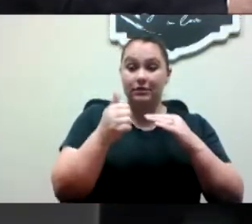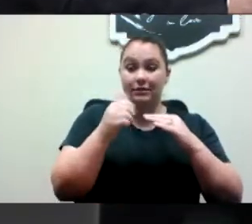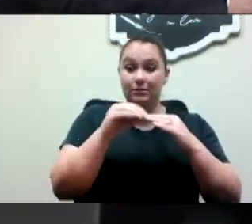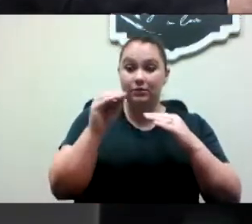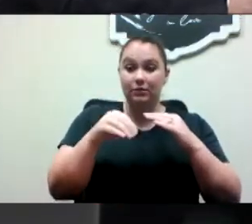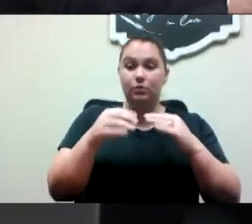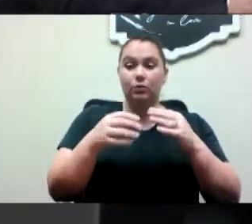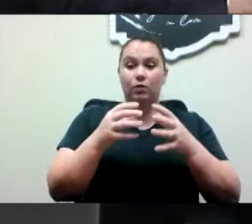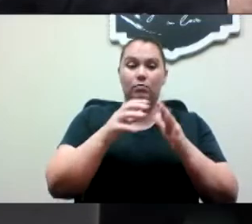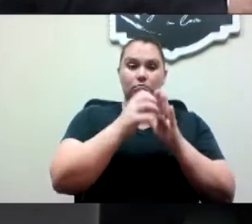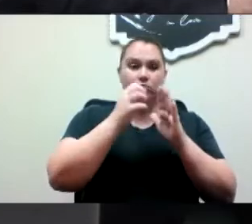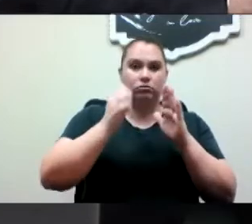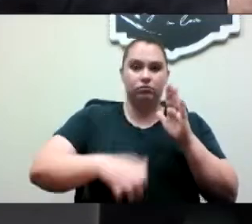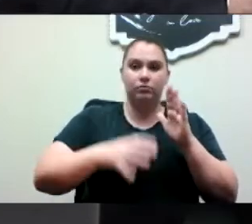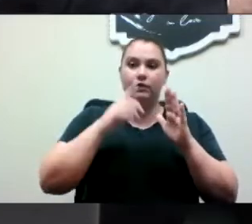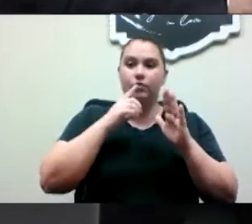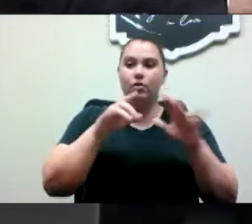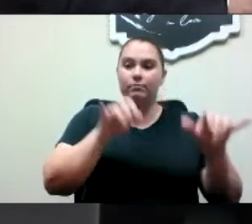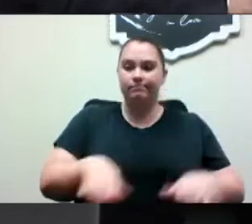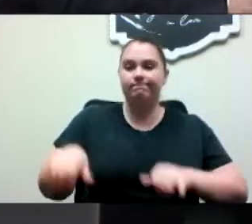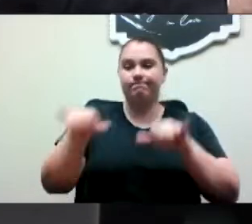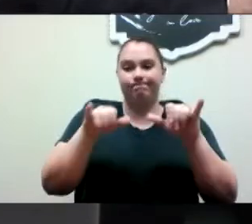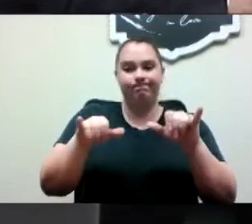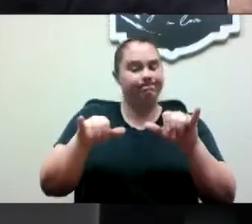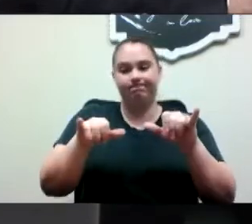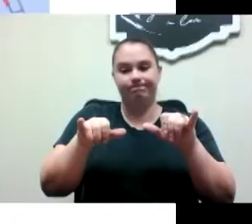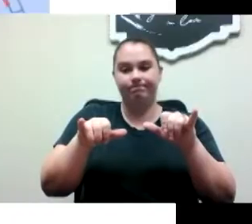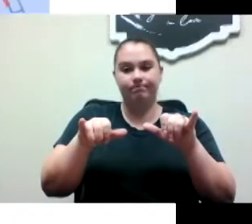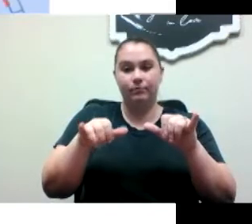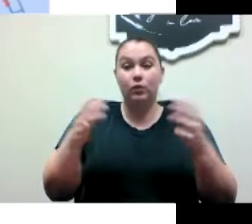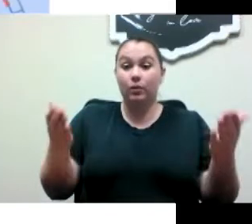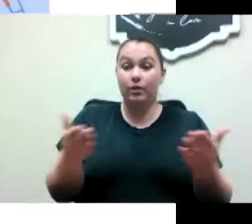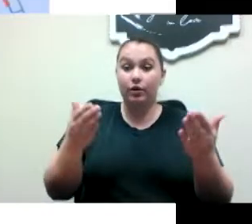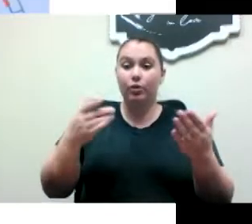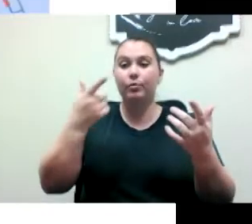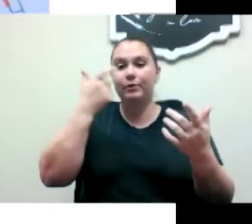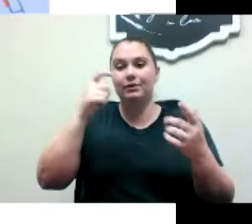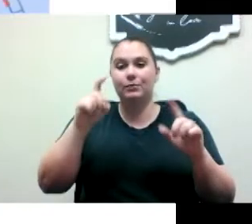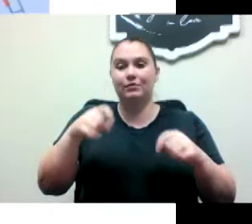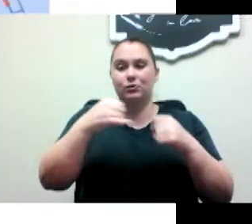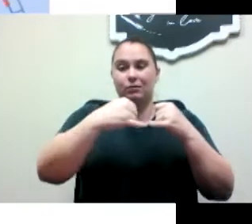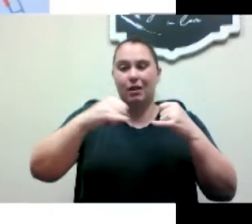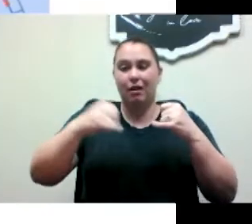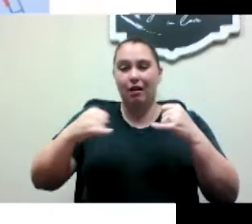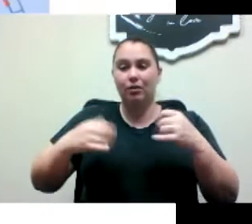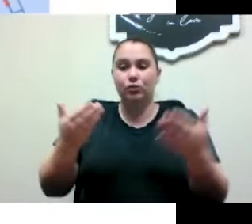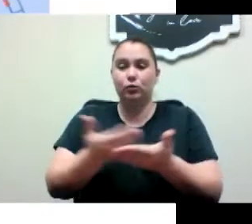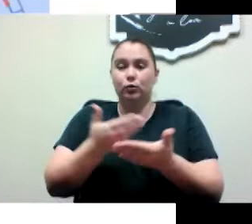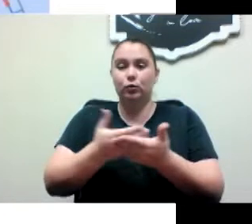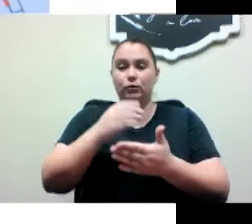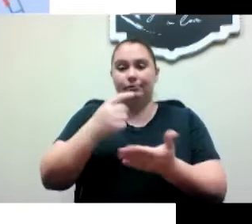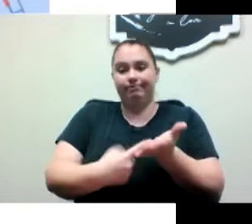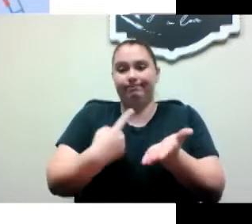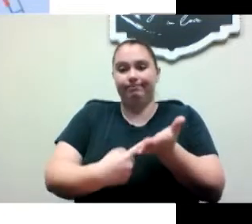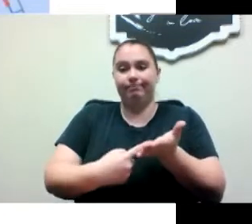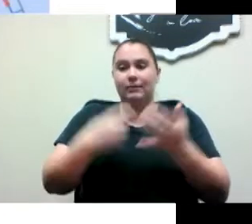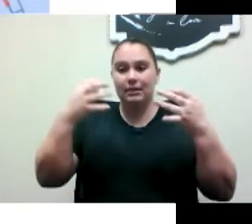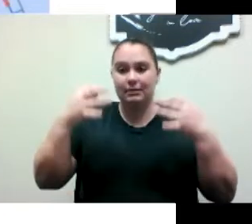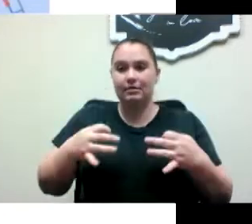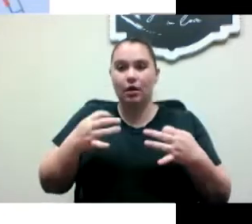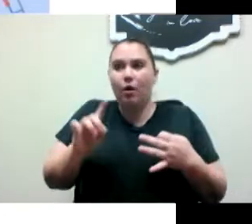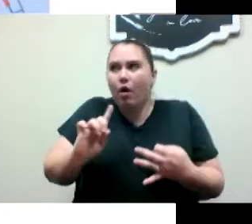of constitutionality. So we're here because of that. As a reminder, the plan that we first looked